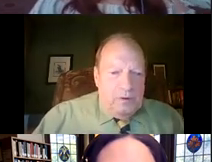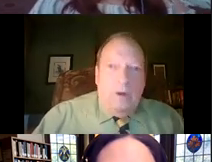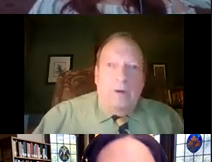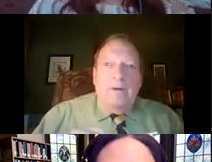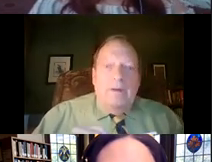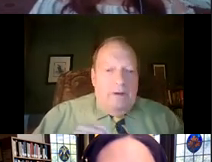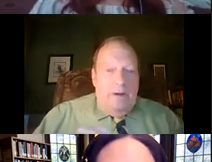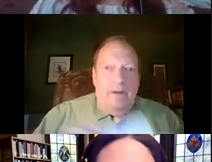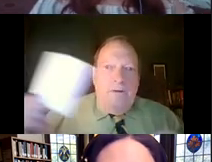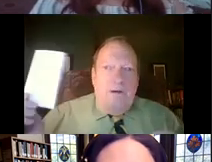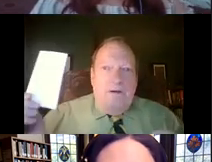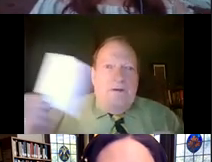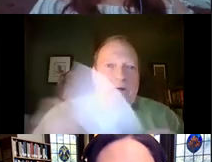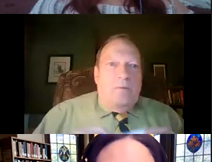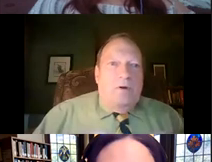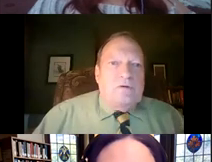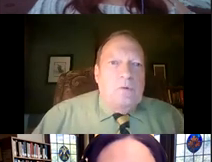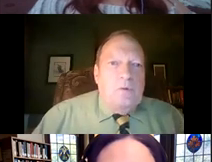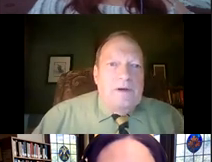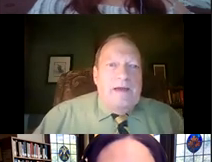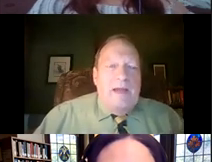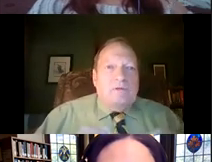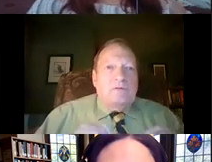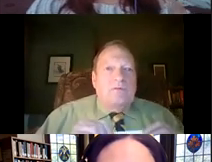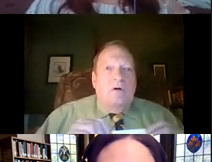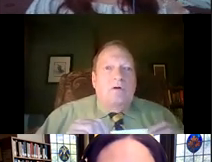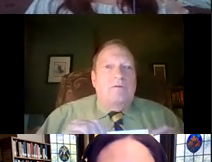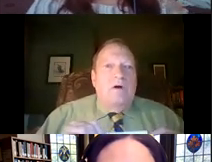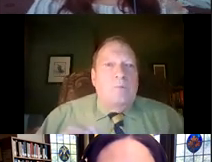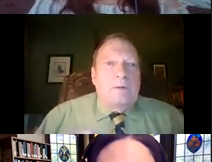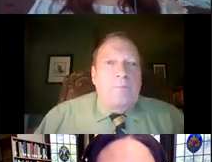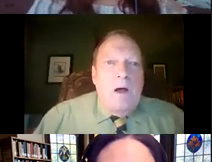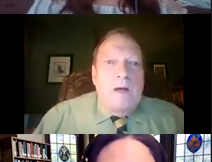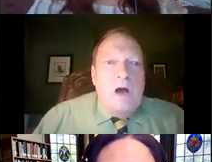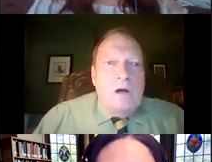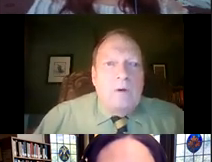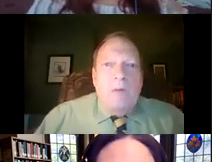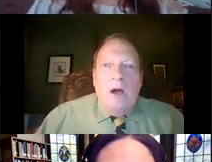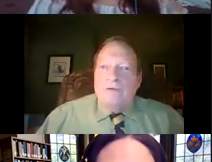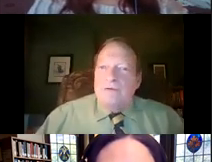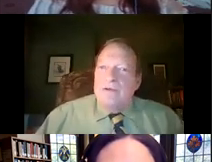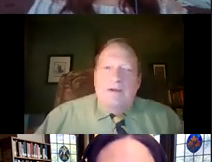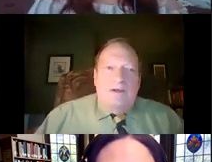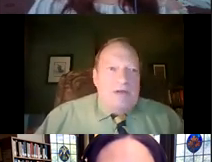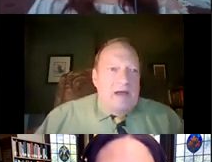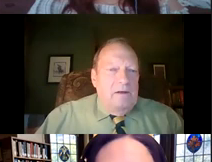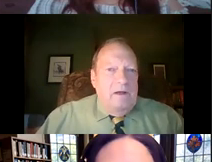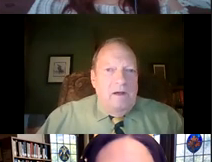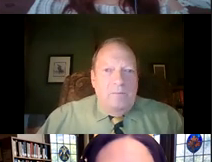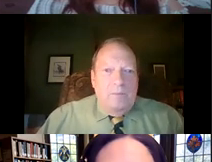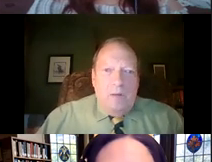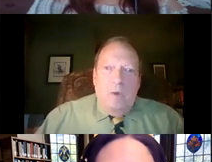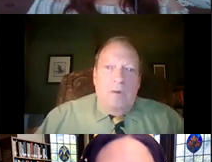would occur. And pretty soon the campus was full of brick and concrete boxes.